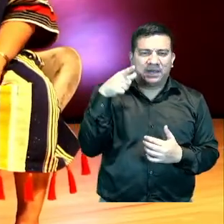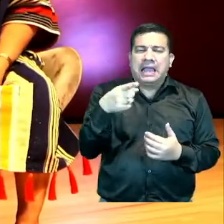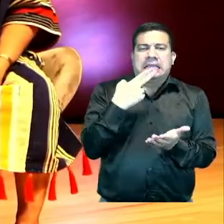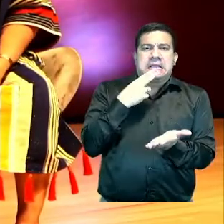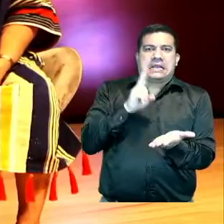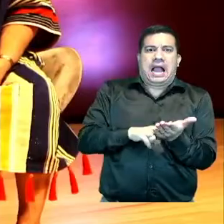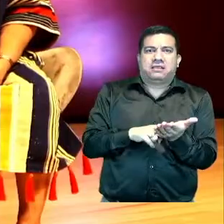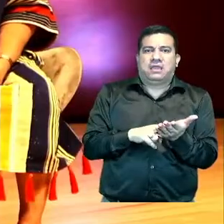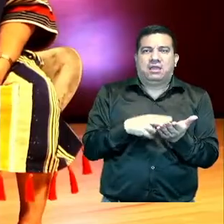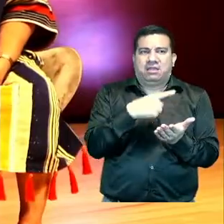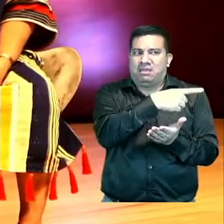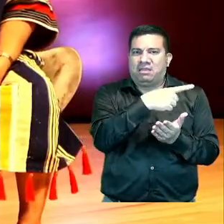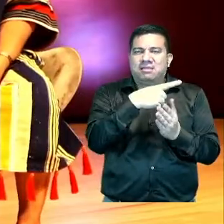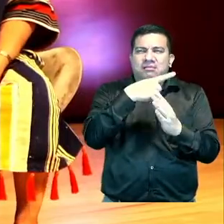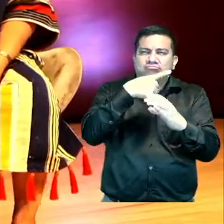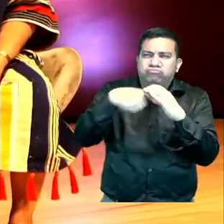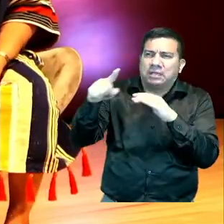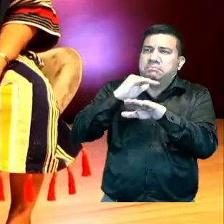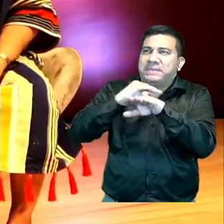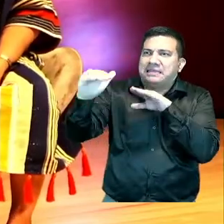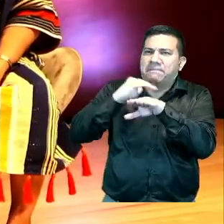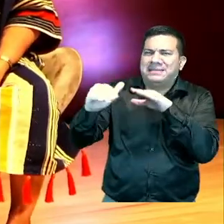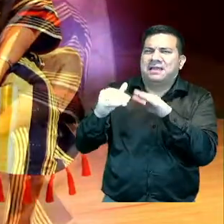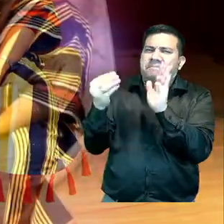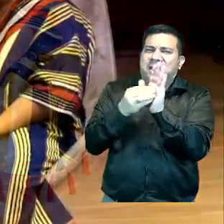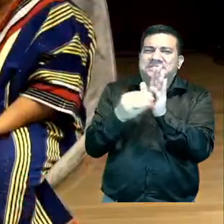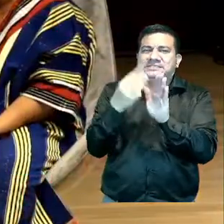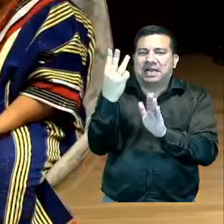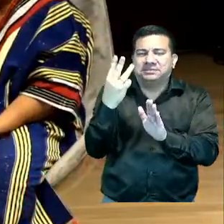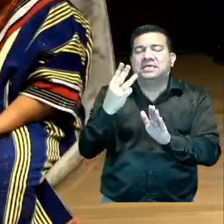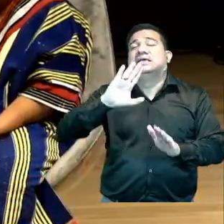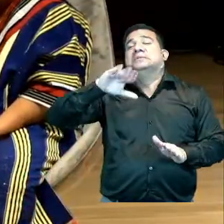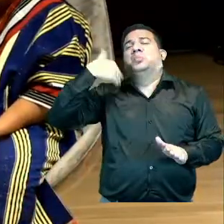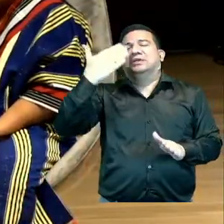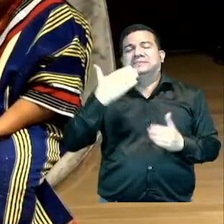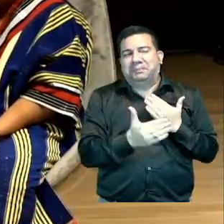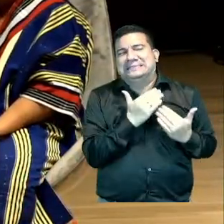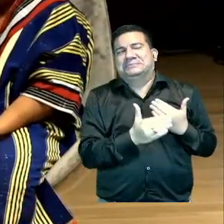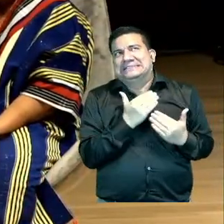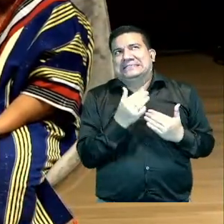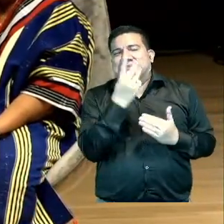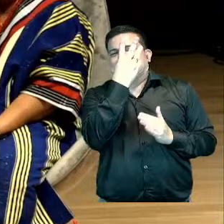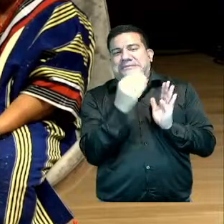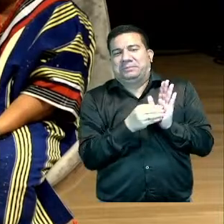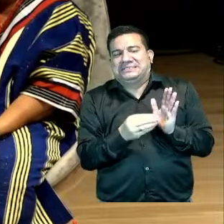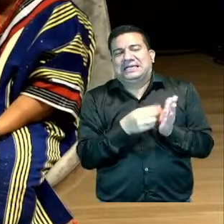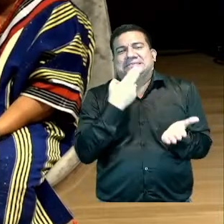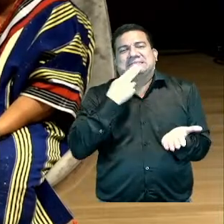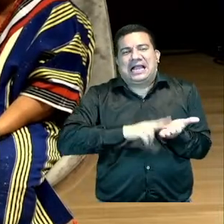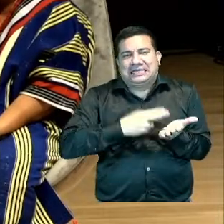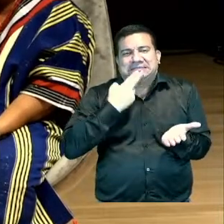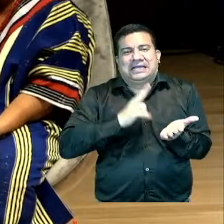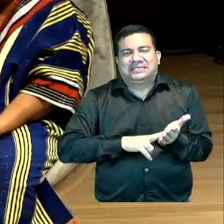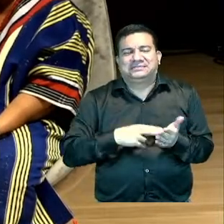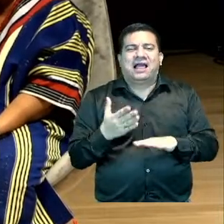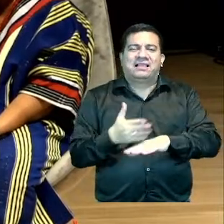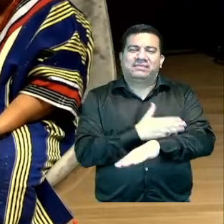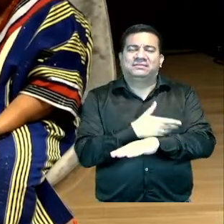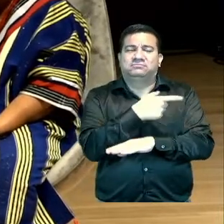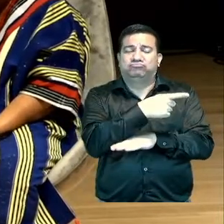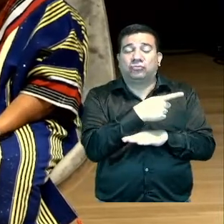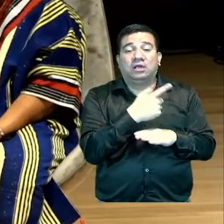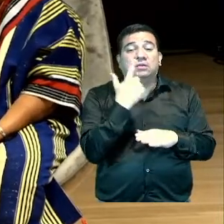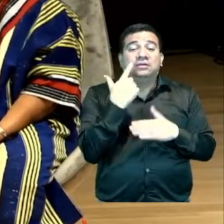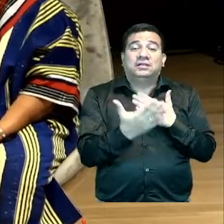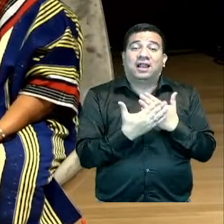everywhere. And then I got a call from our former president, Sirleaf, and she said, Lima, you know the Vice